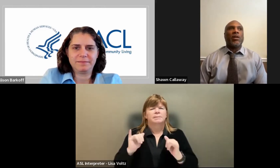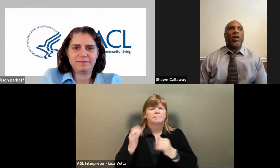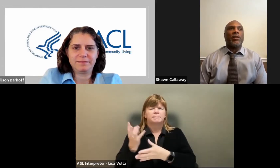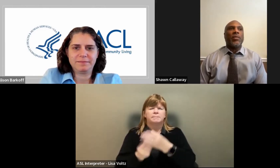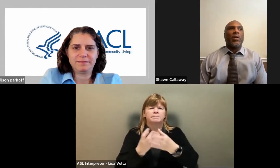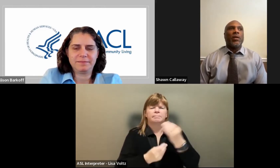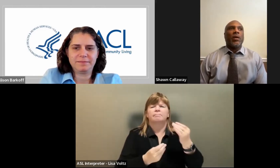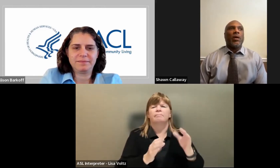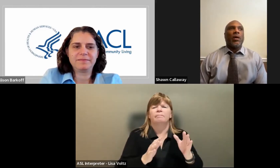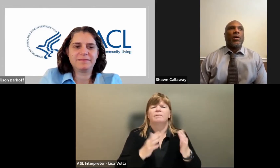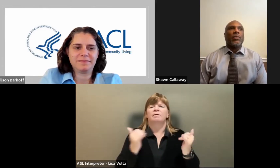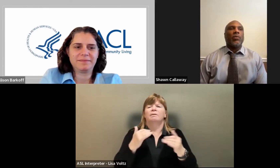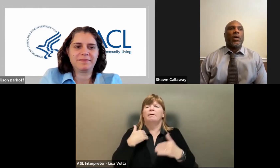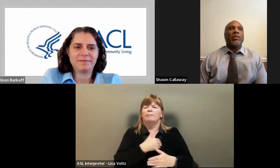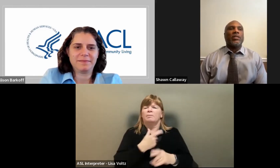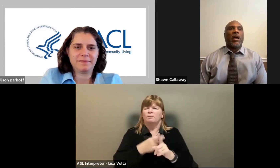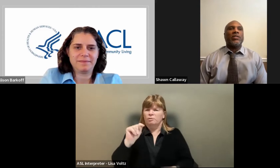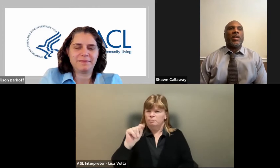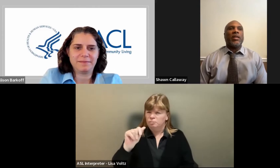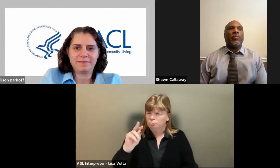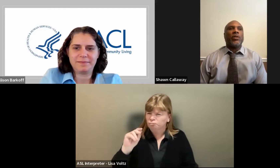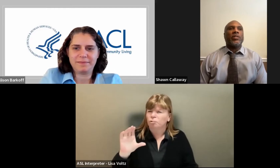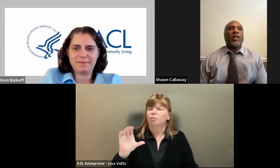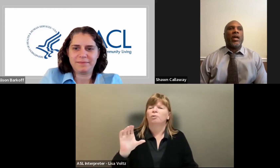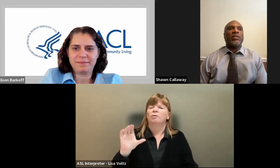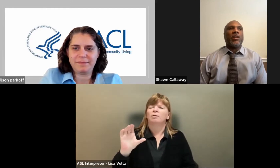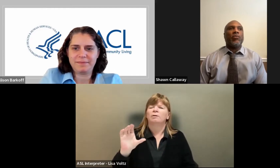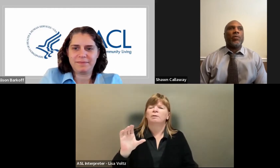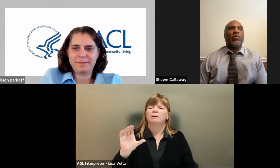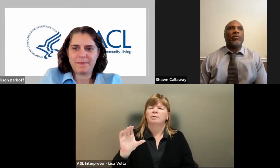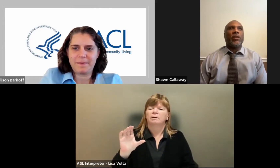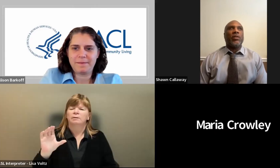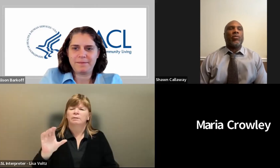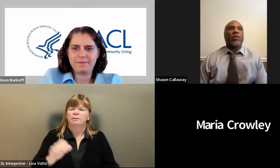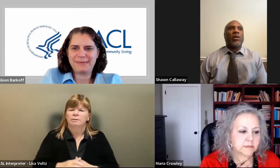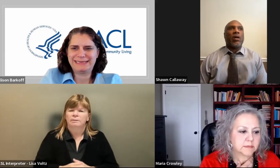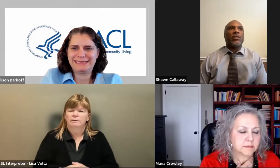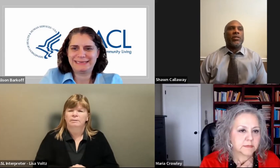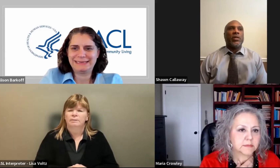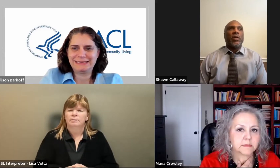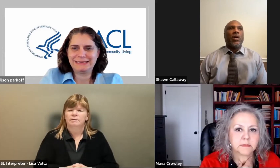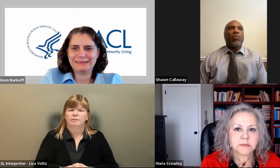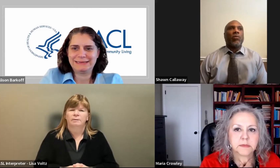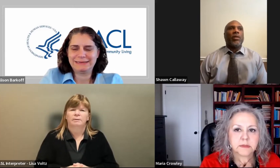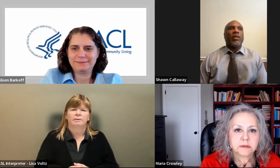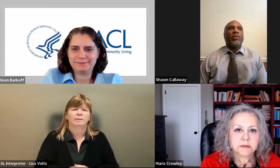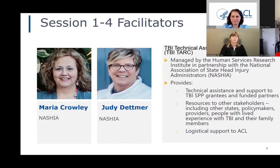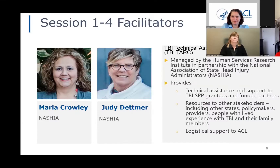from the TARC. The outstanding person worked hard to